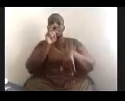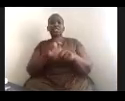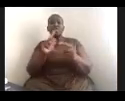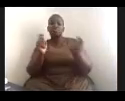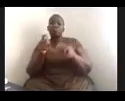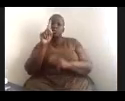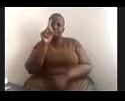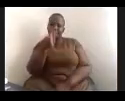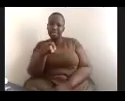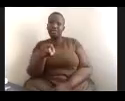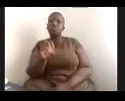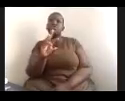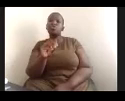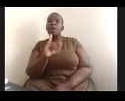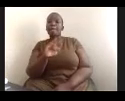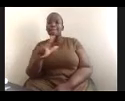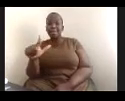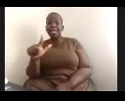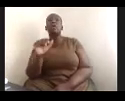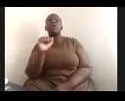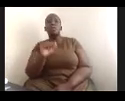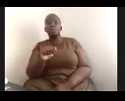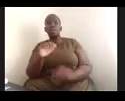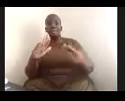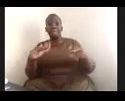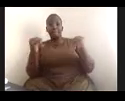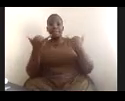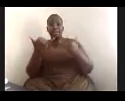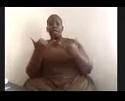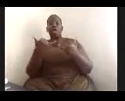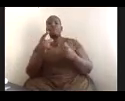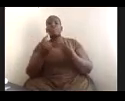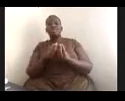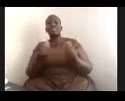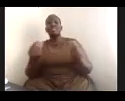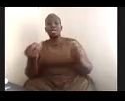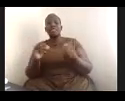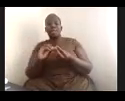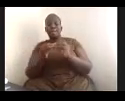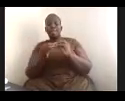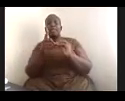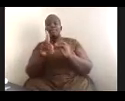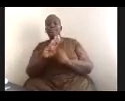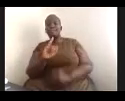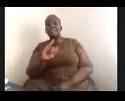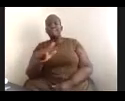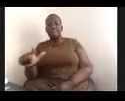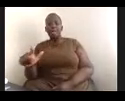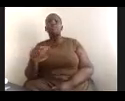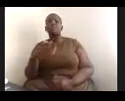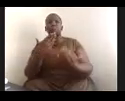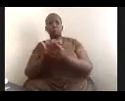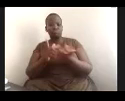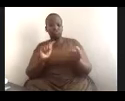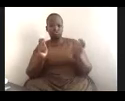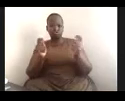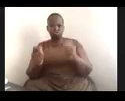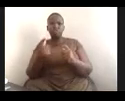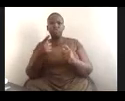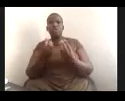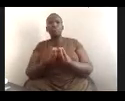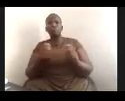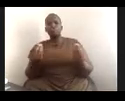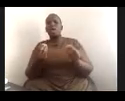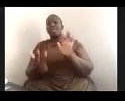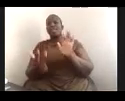to change. So the bill that's in Parliament now is called the Children's Amendment Bill, and it's there to make changes to the Children's